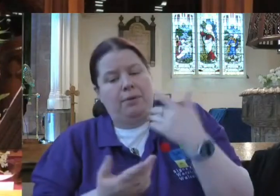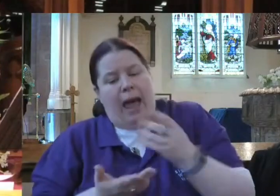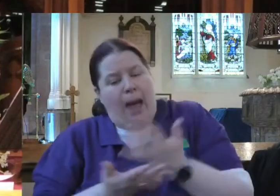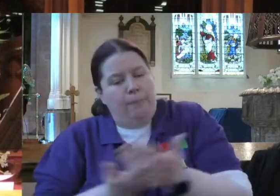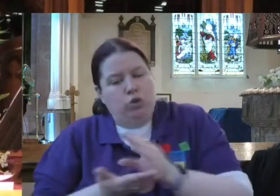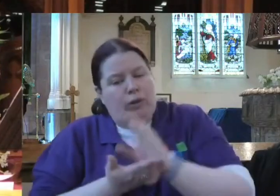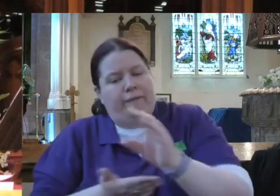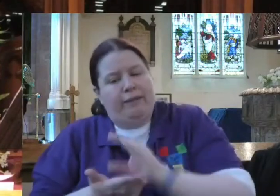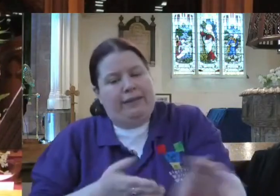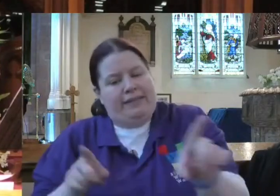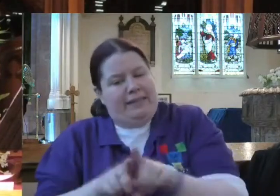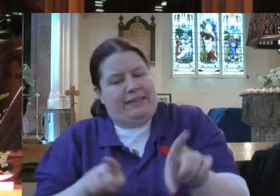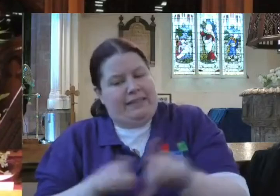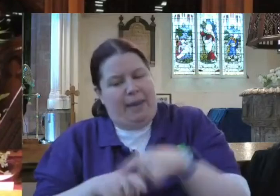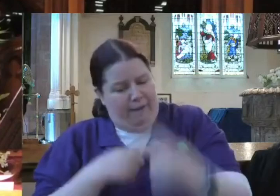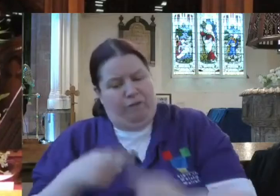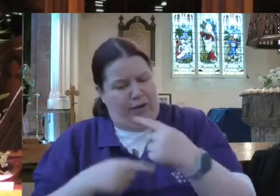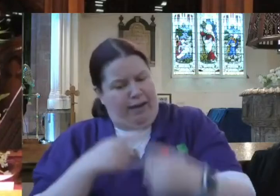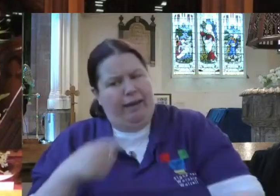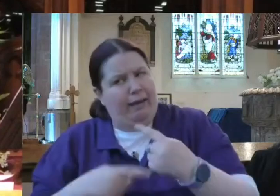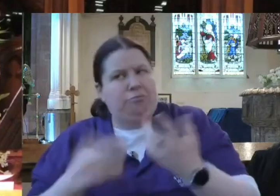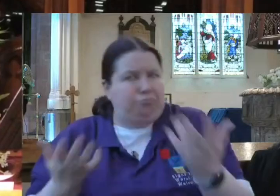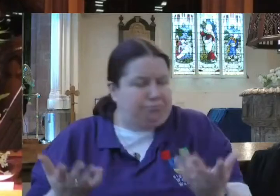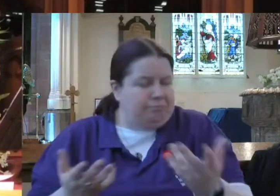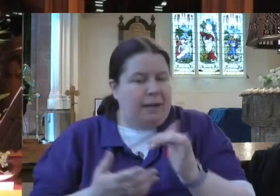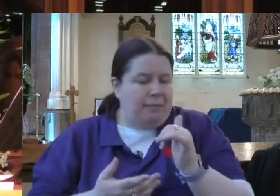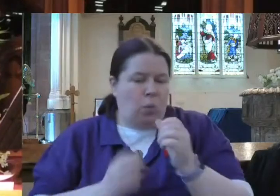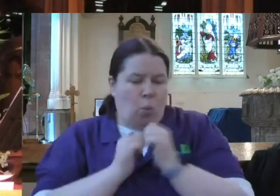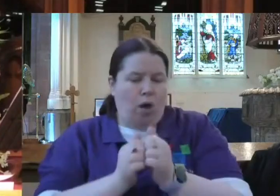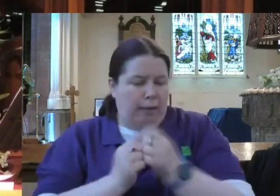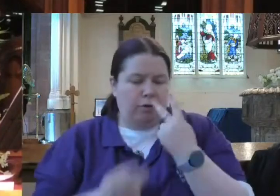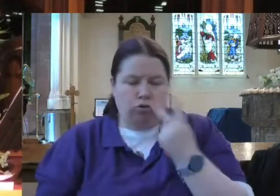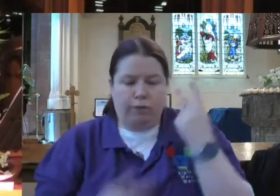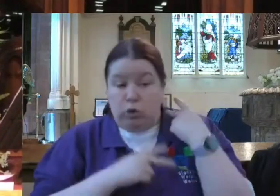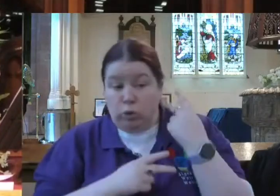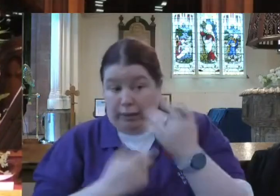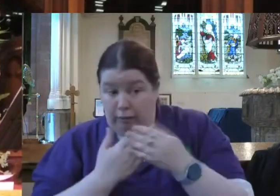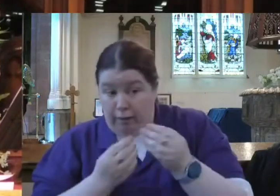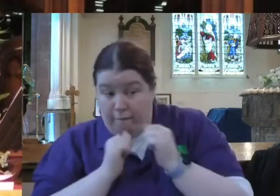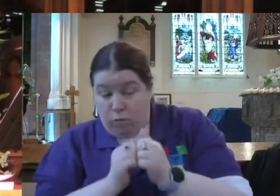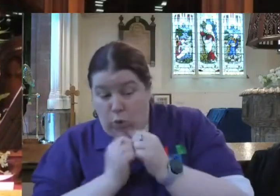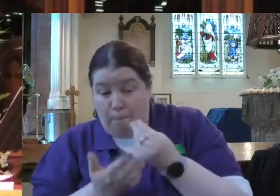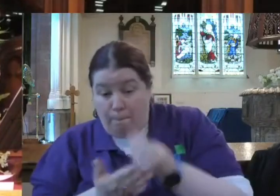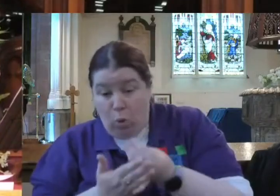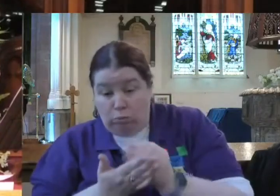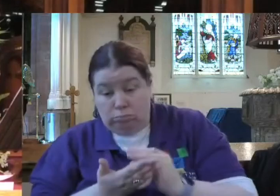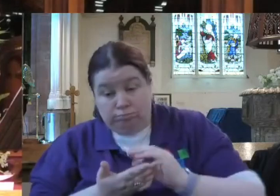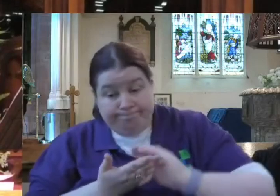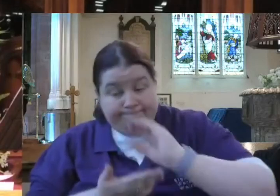to review. And believe it or not, even just a small increase can make a massive difference. So, for